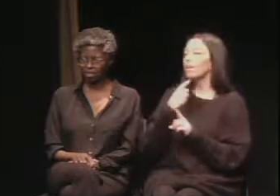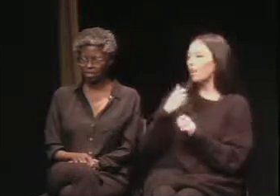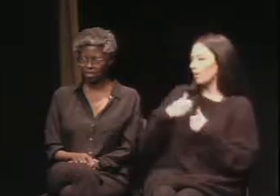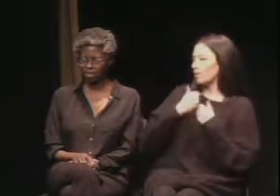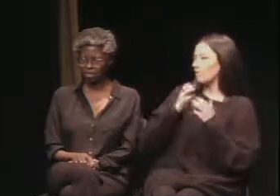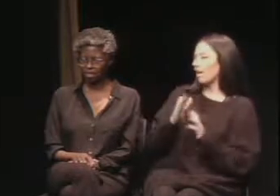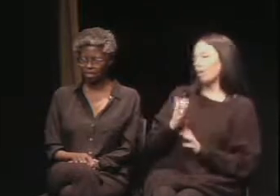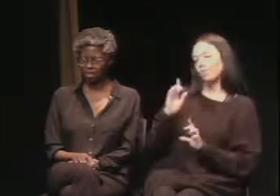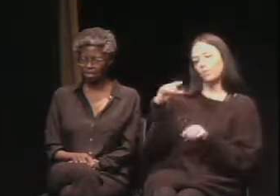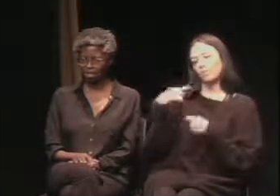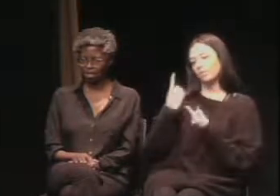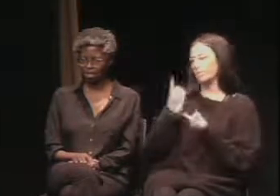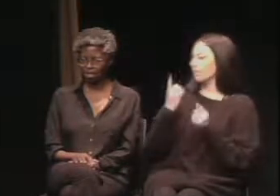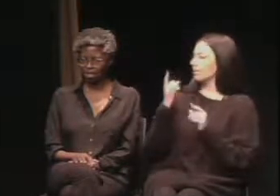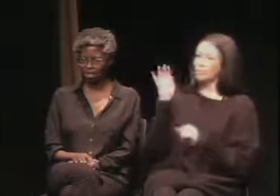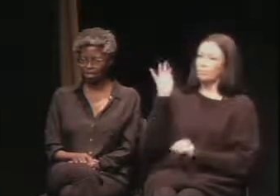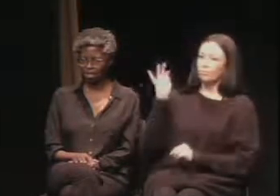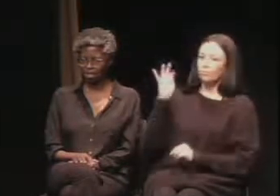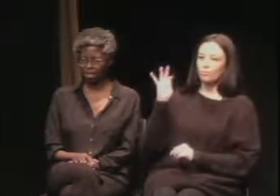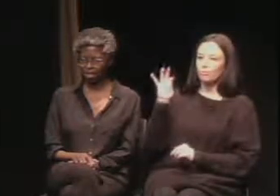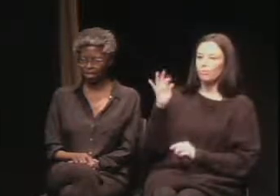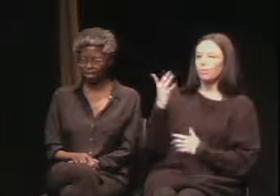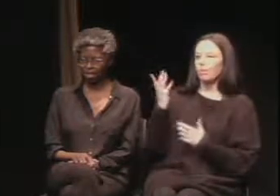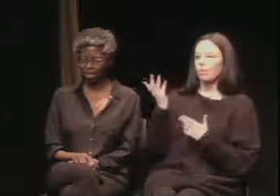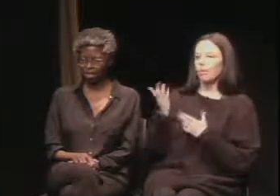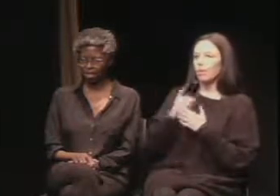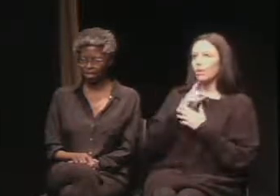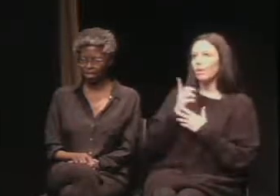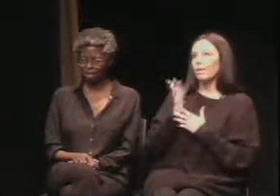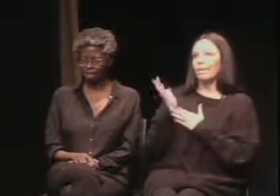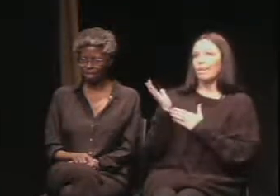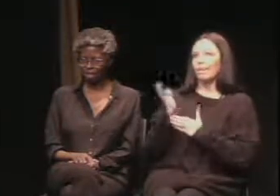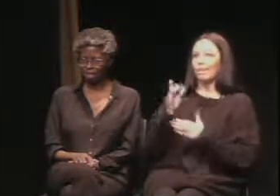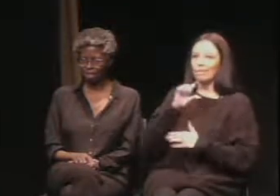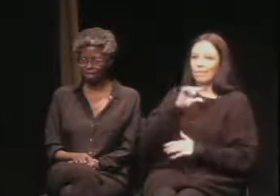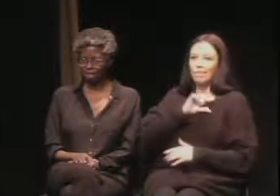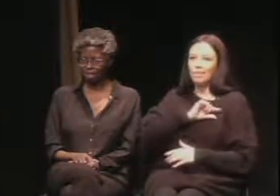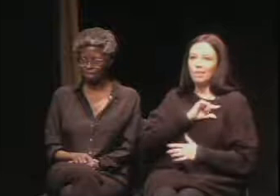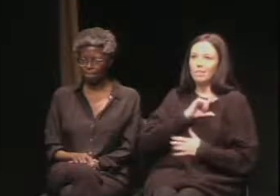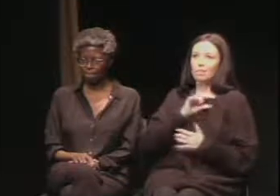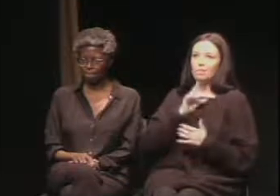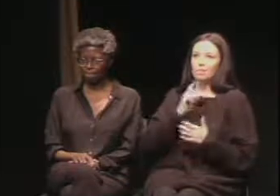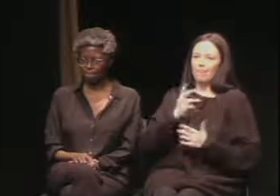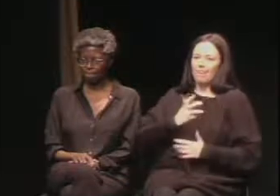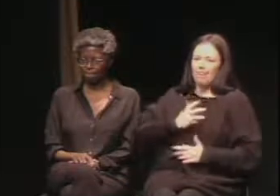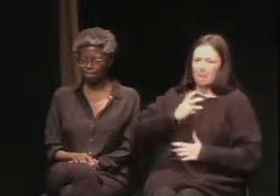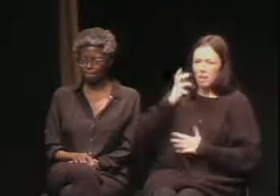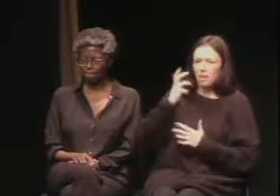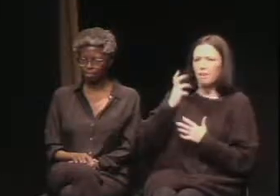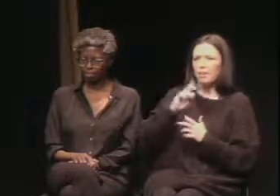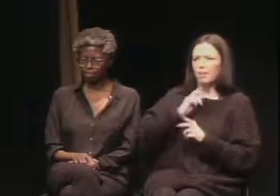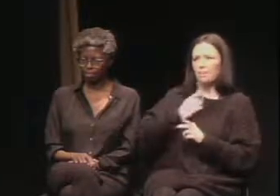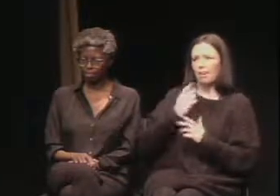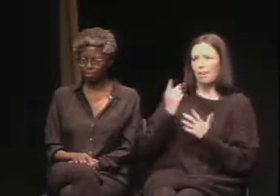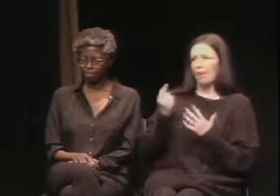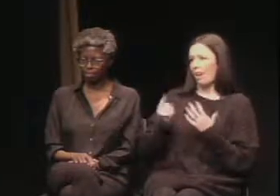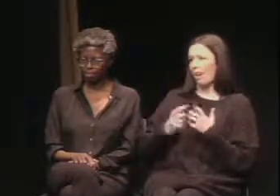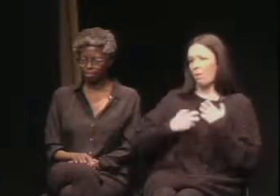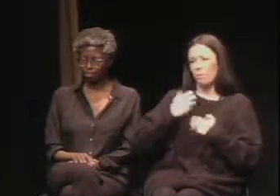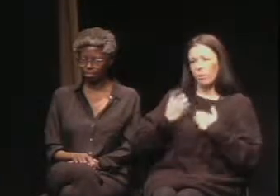the time. And it's, you know, I've carried all kind of, I've carried guilt about that. I've carried anger about it, all kind of things.